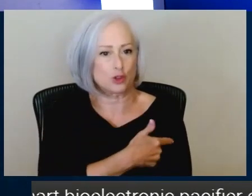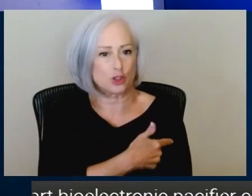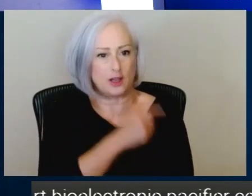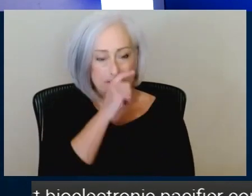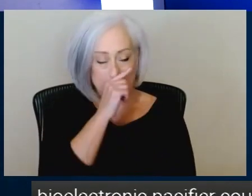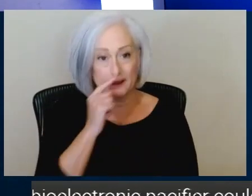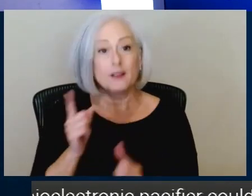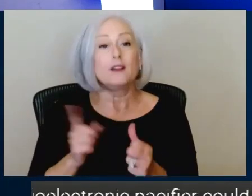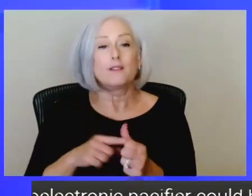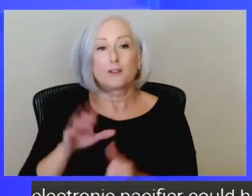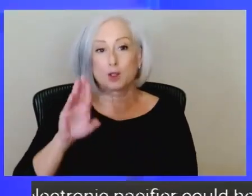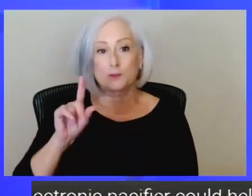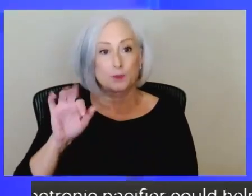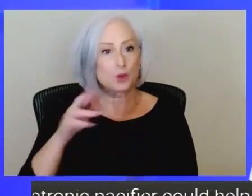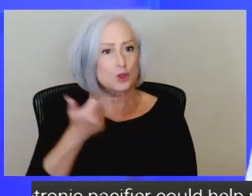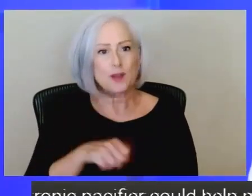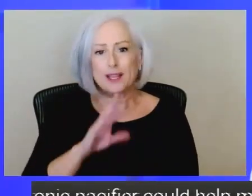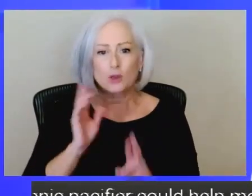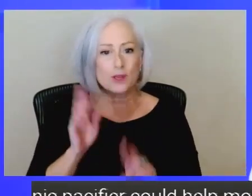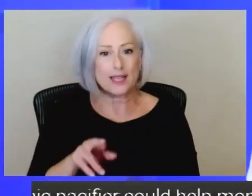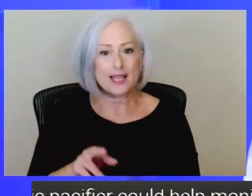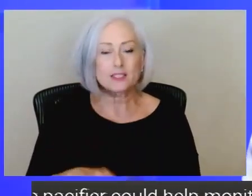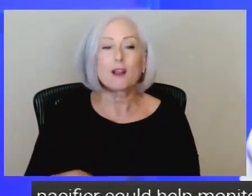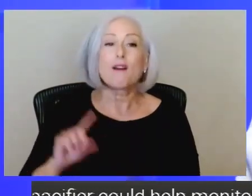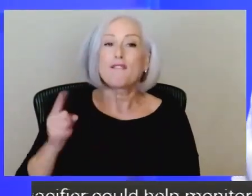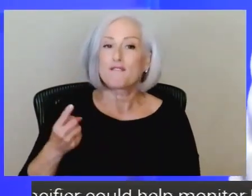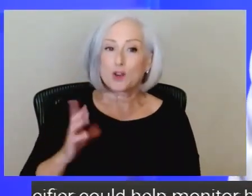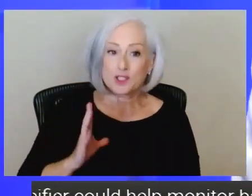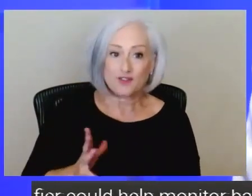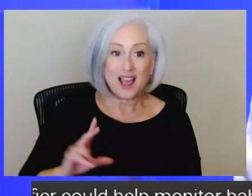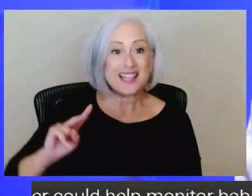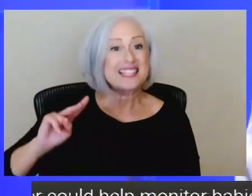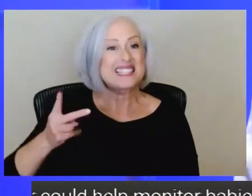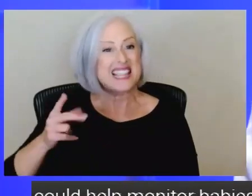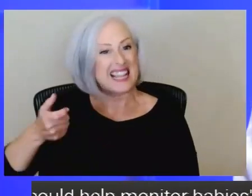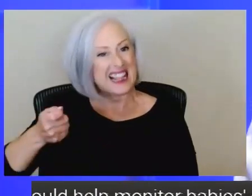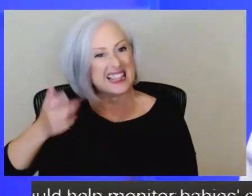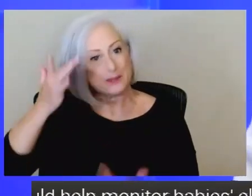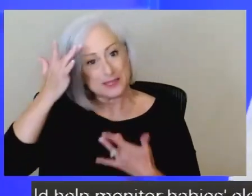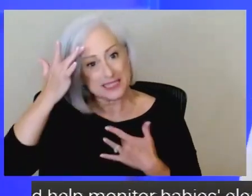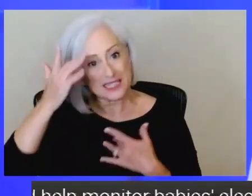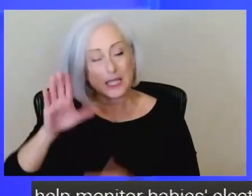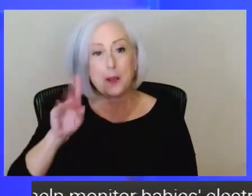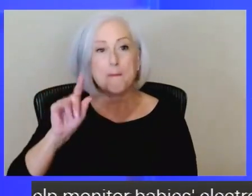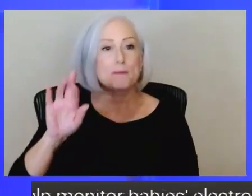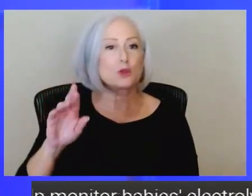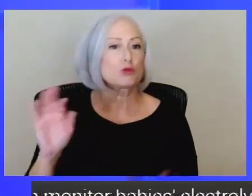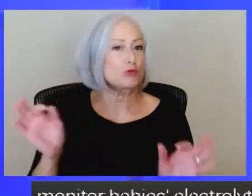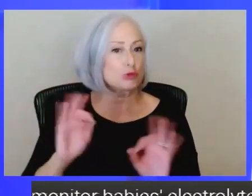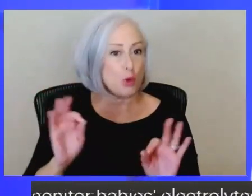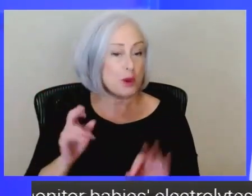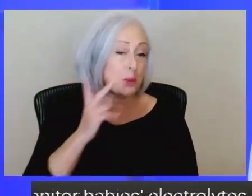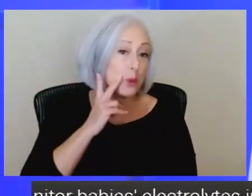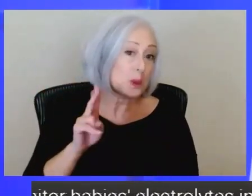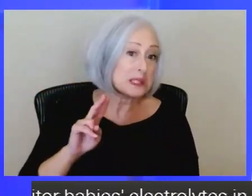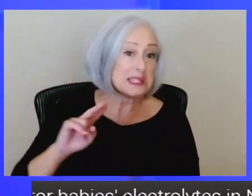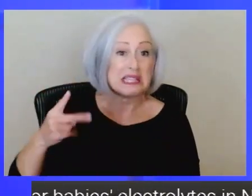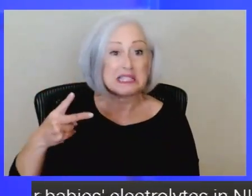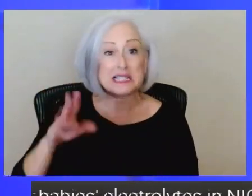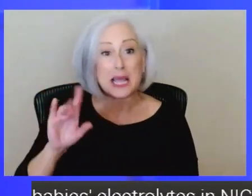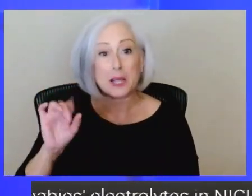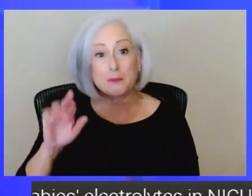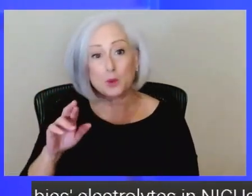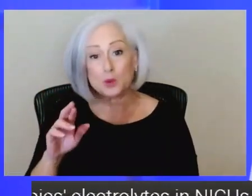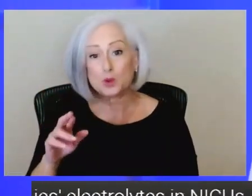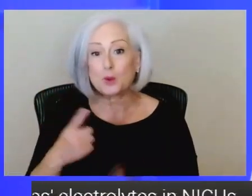have you had any major the reactions? first shot I was fine. The second shot I was a little sick. Booster, no problem. We'll see what this one brings in my second booster. So I'm